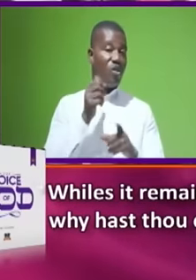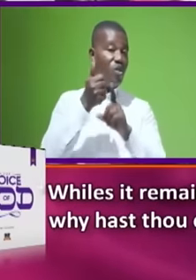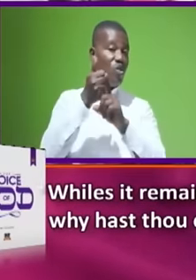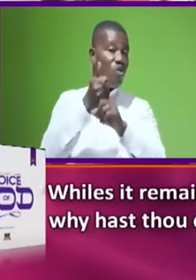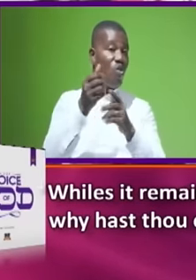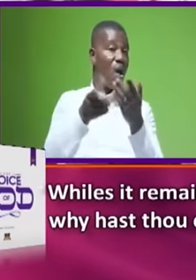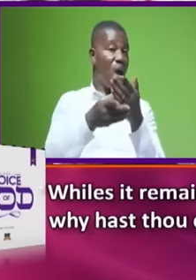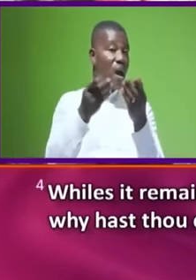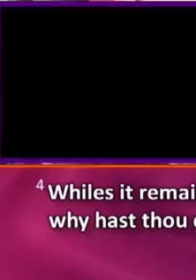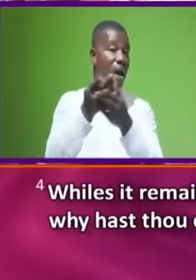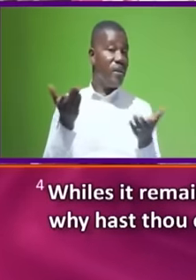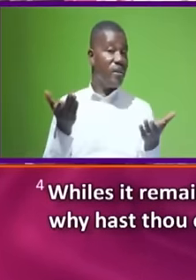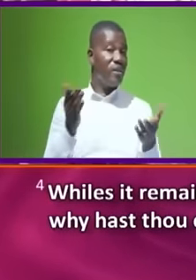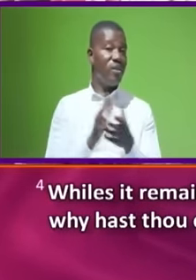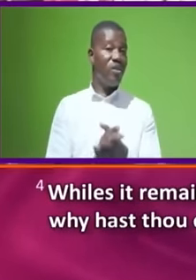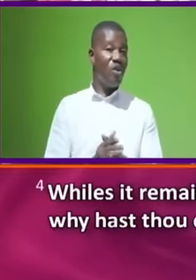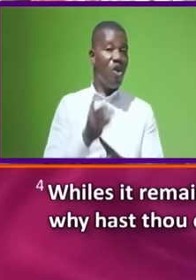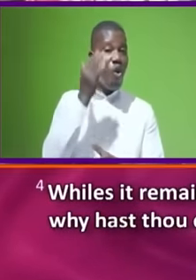Eni wara wensem.